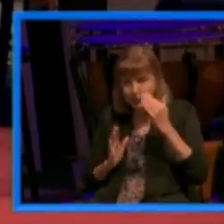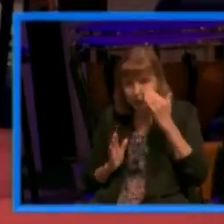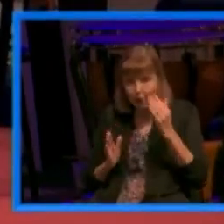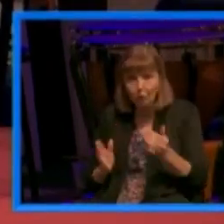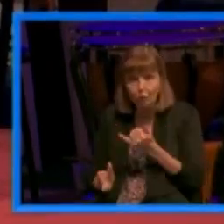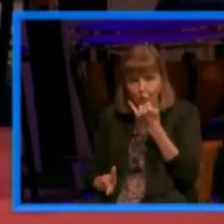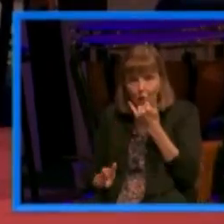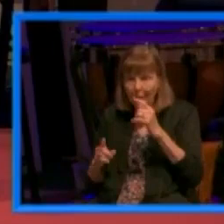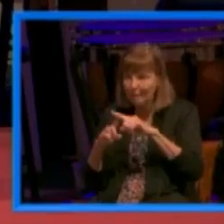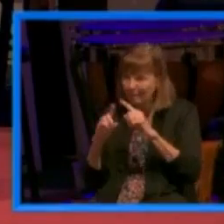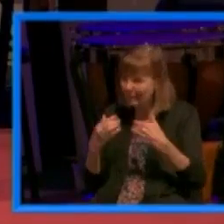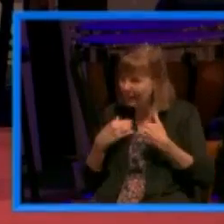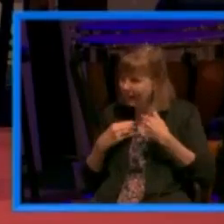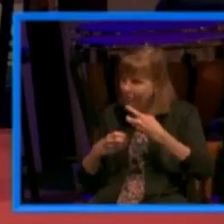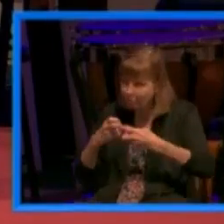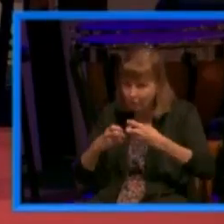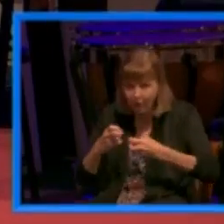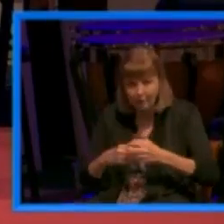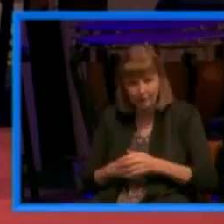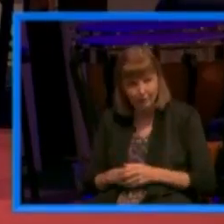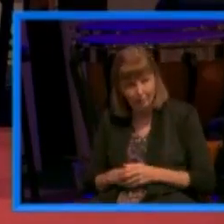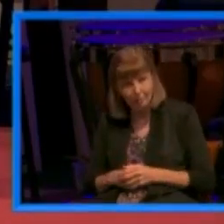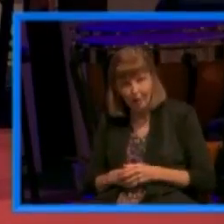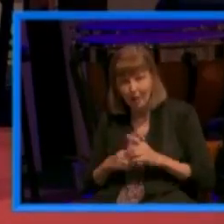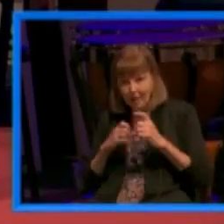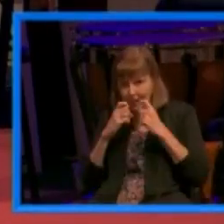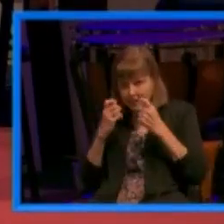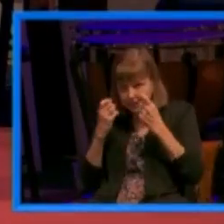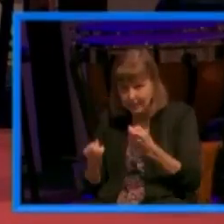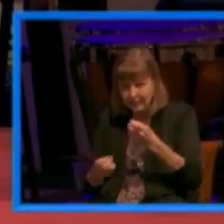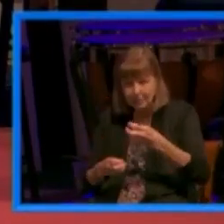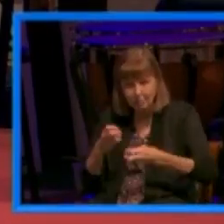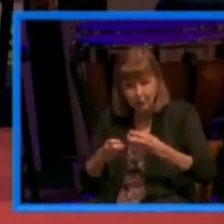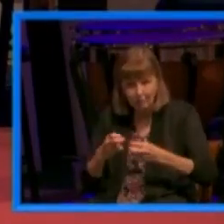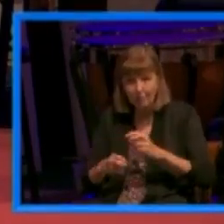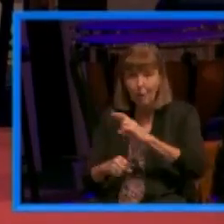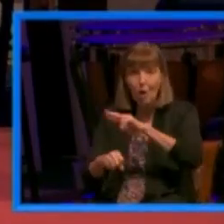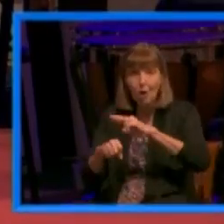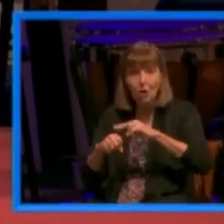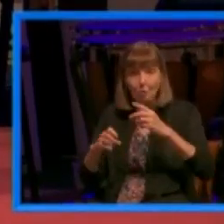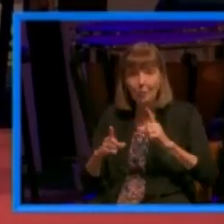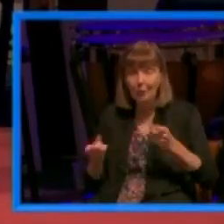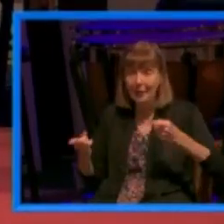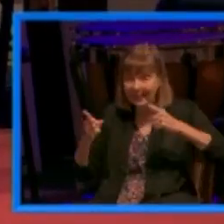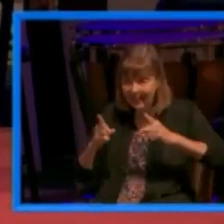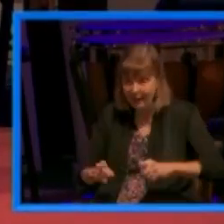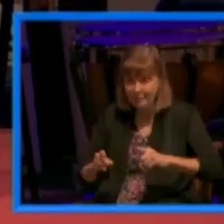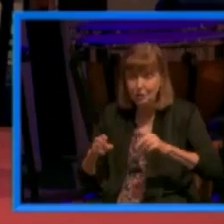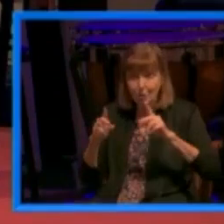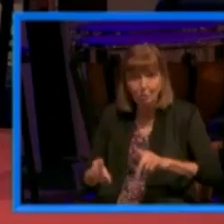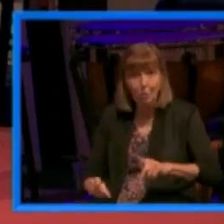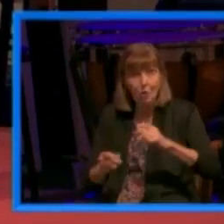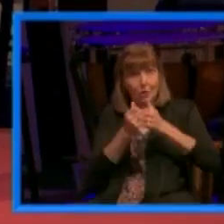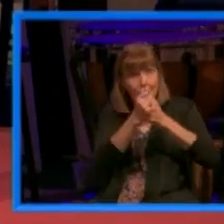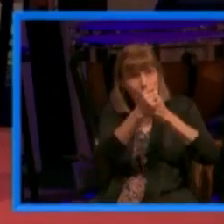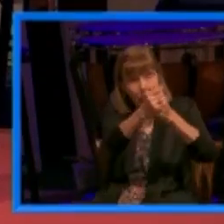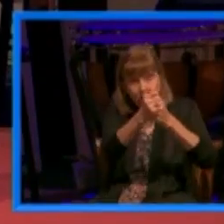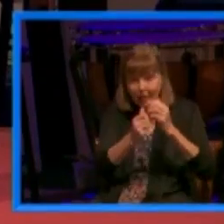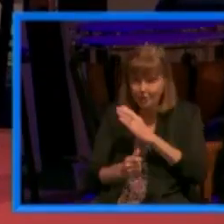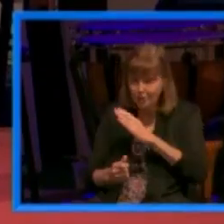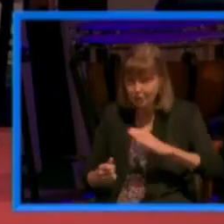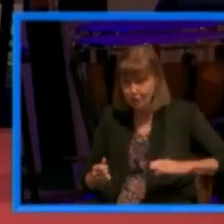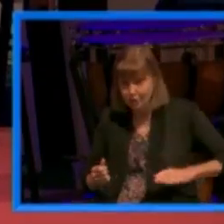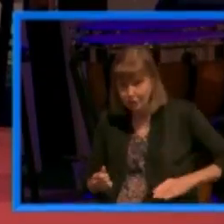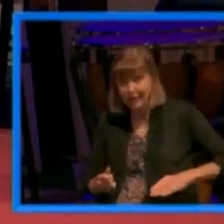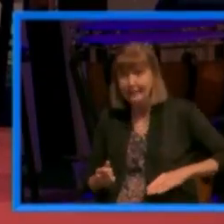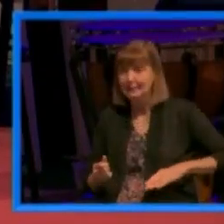have a problem. I have a sin issue." And usually what happens to the believer, to the follower of Christ, to the one who has come to the Lord, they've been forgiven of